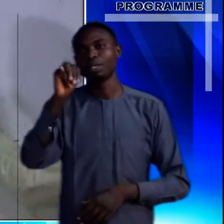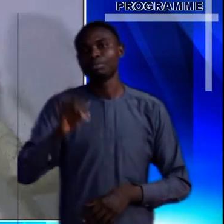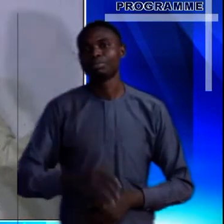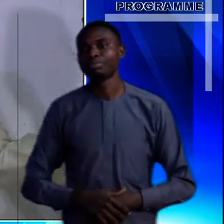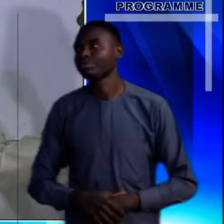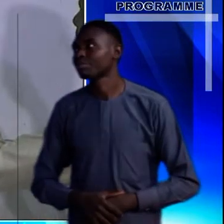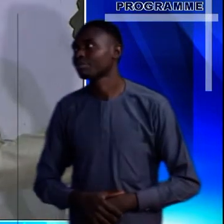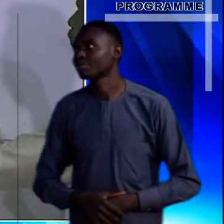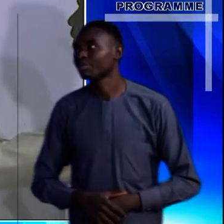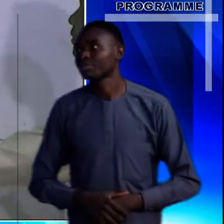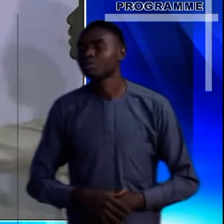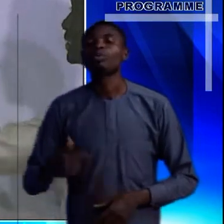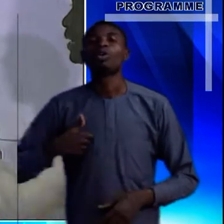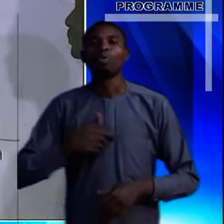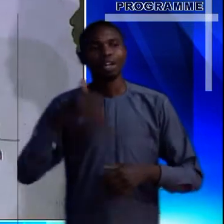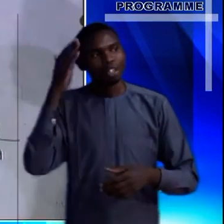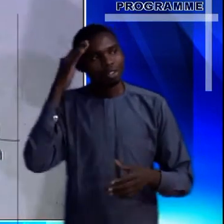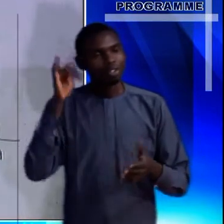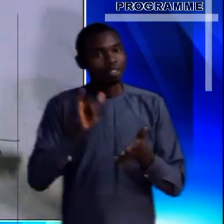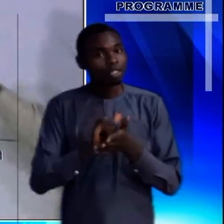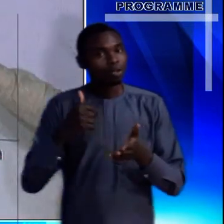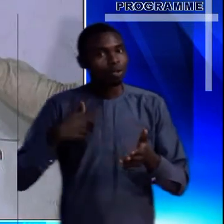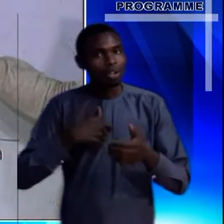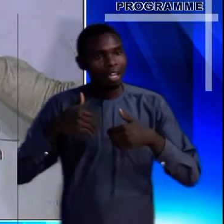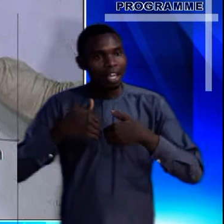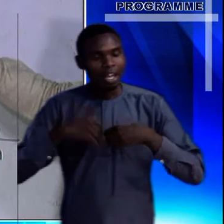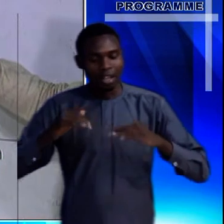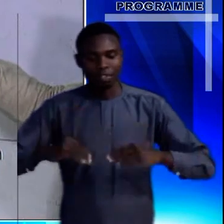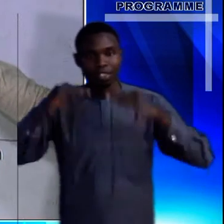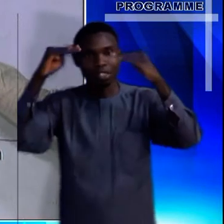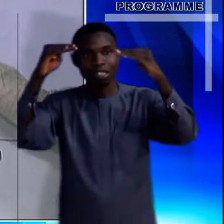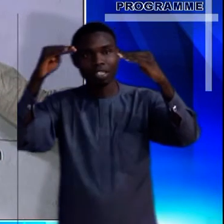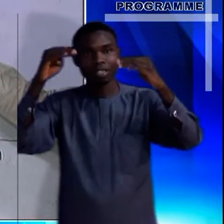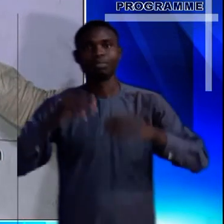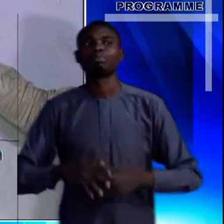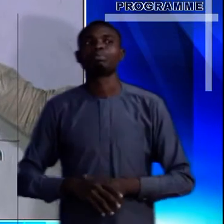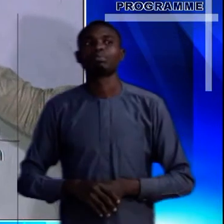that here is our standard, which is meter. From 1 meter,